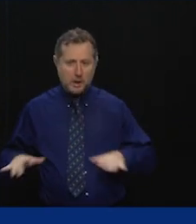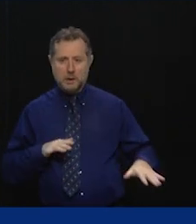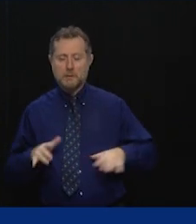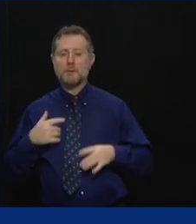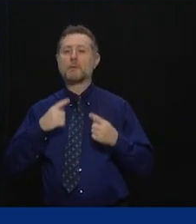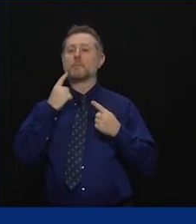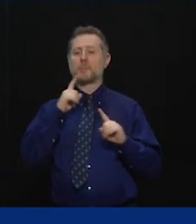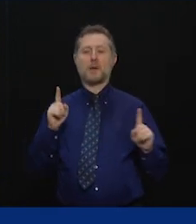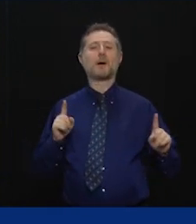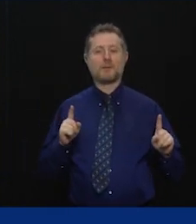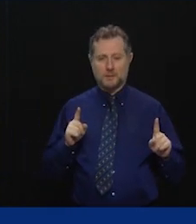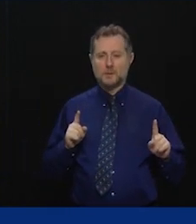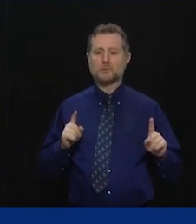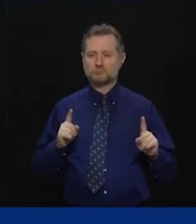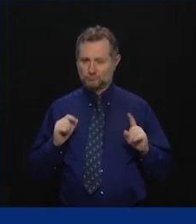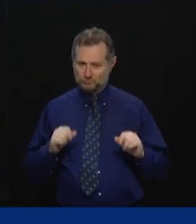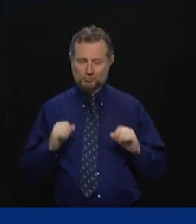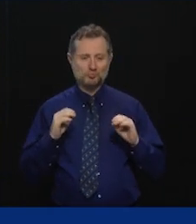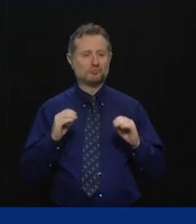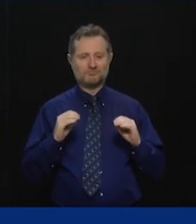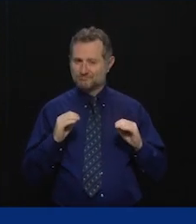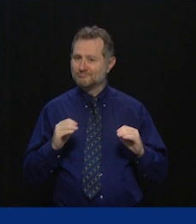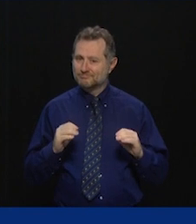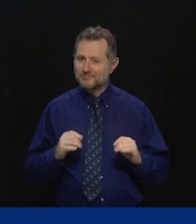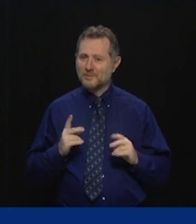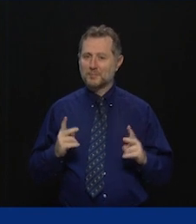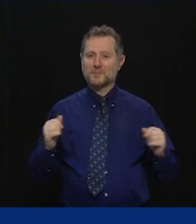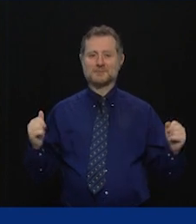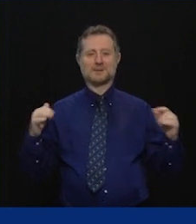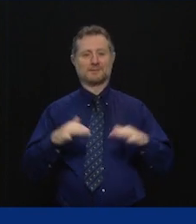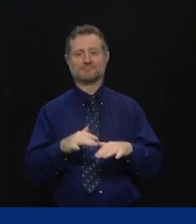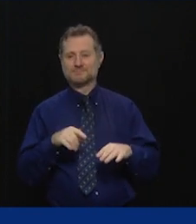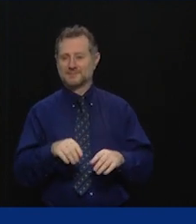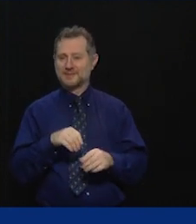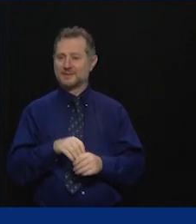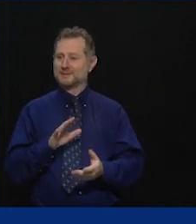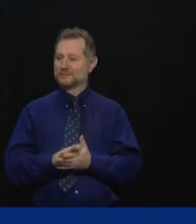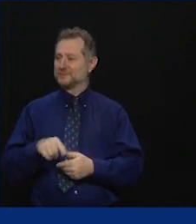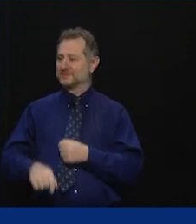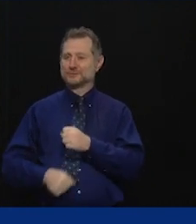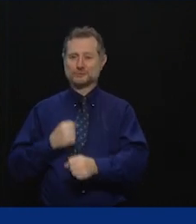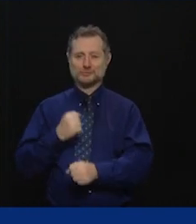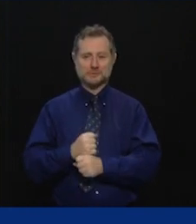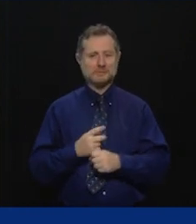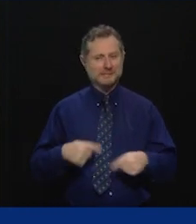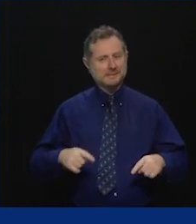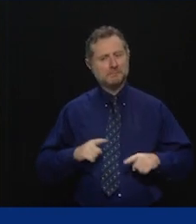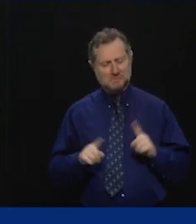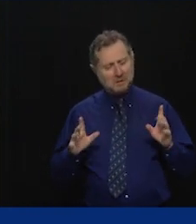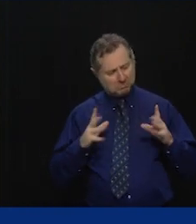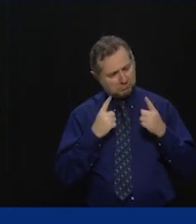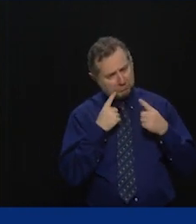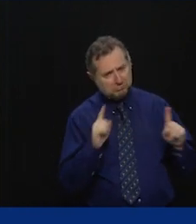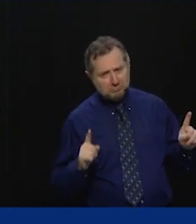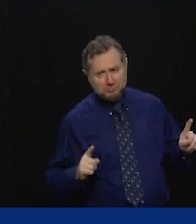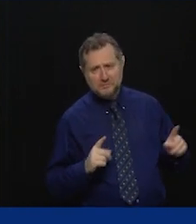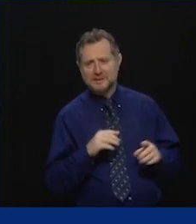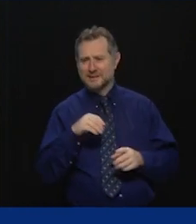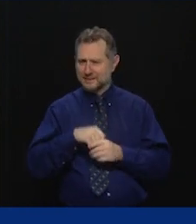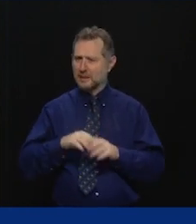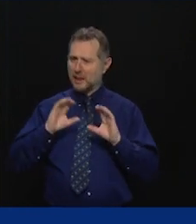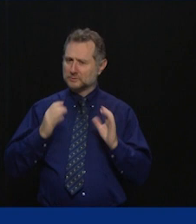now, of course, everyone's anxious about coming back into schools, but they did. They are in our classrooms, and we're working very hard to make up